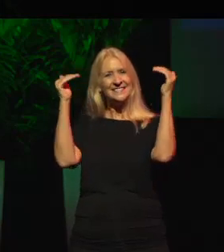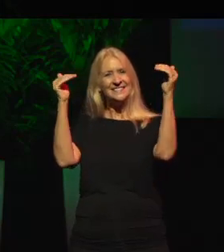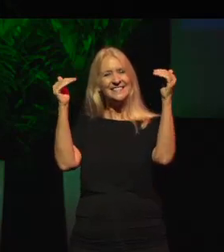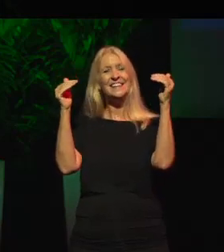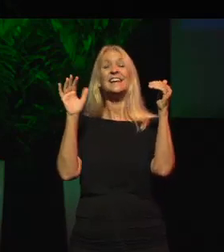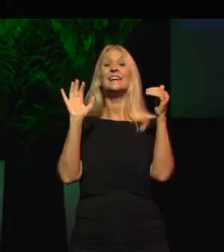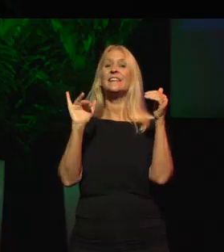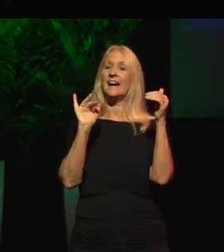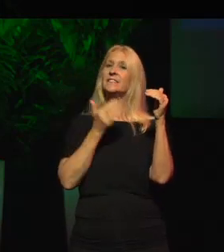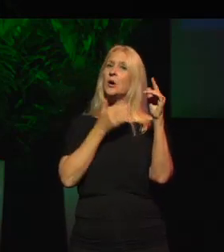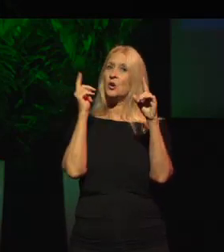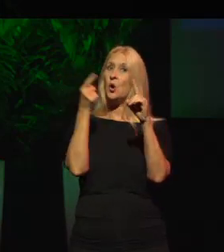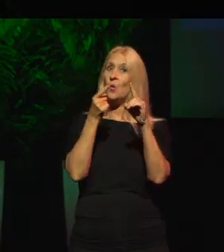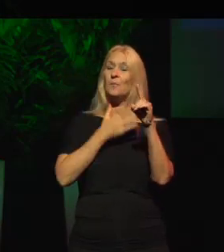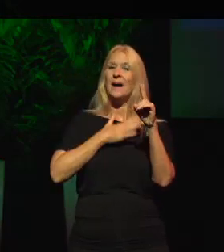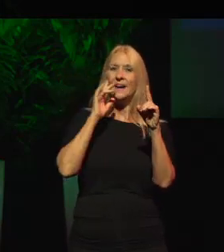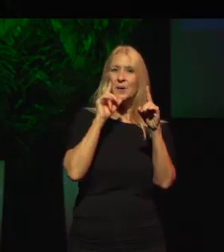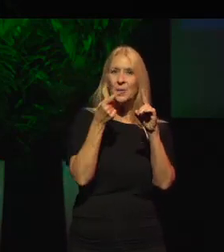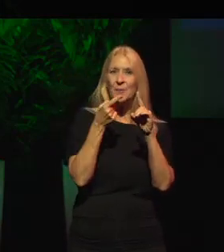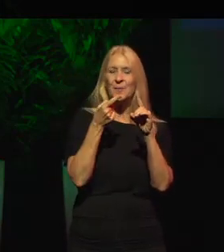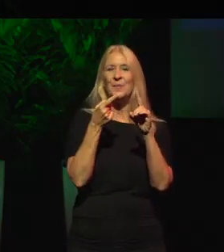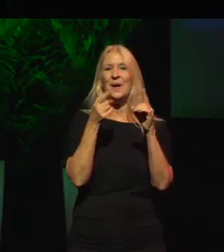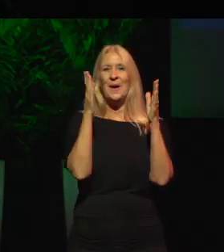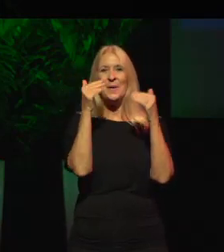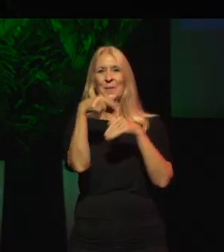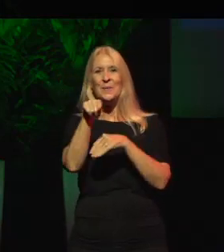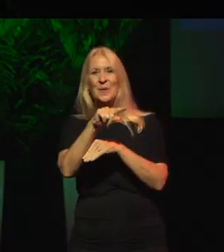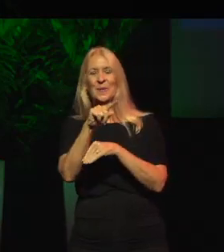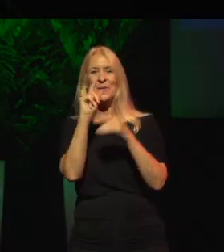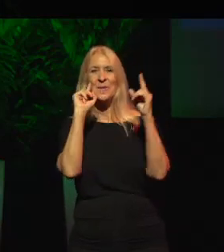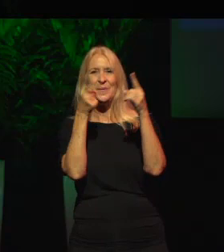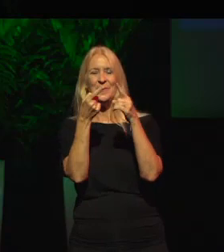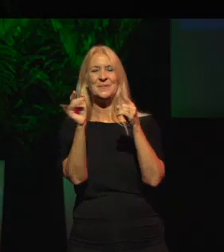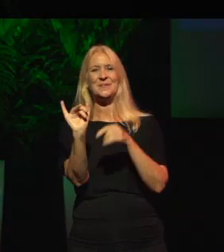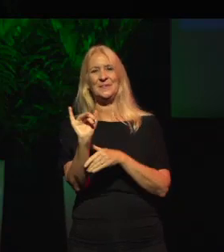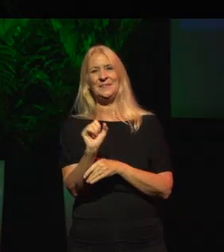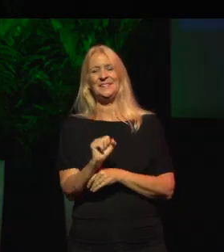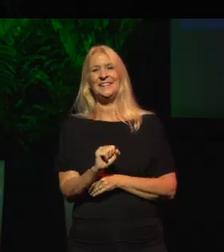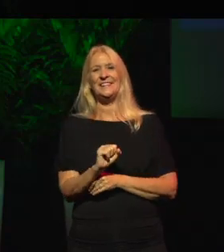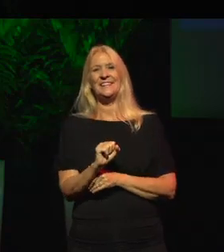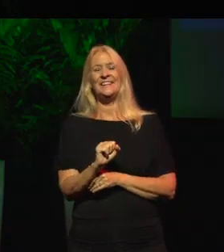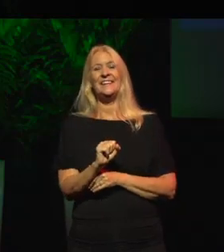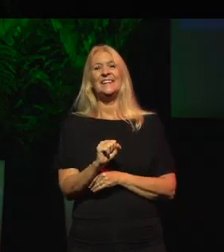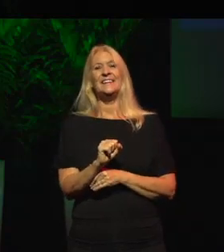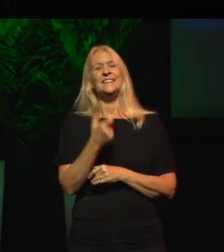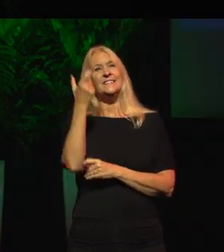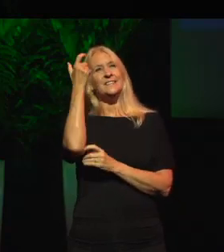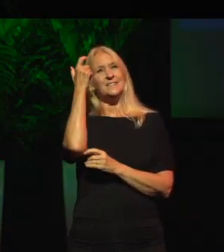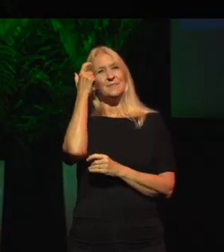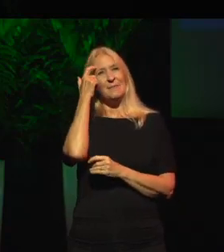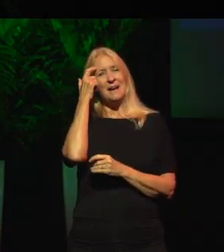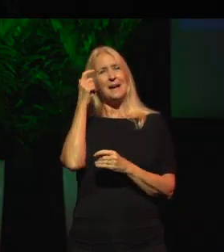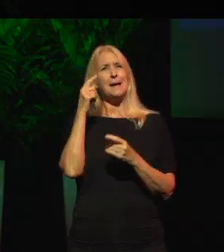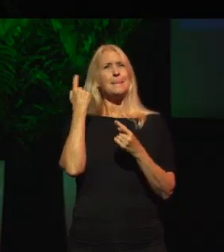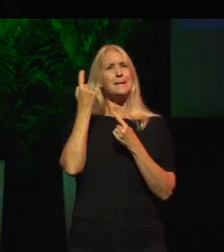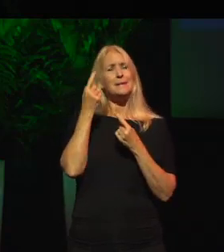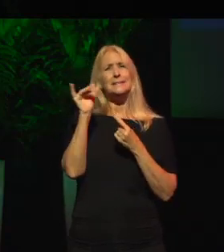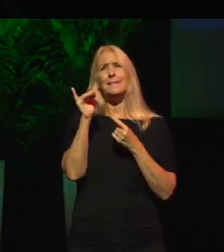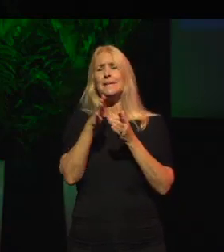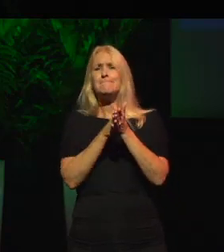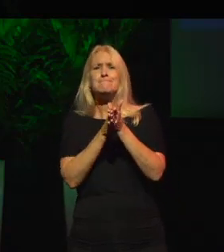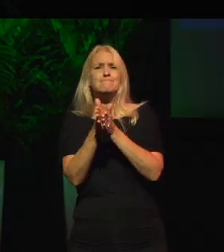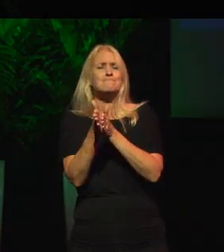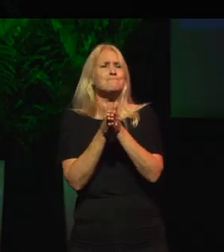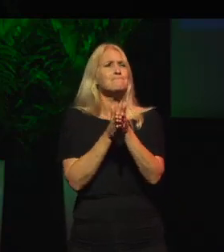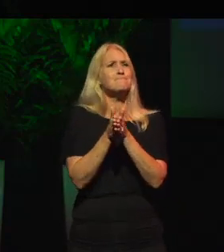goal. That's my goal, and I hope that's your goal as well. And so in my mind, it's also about having a passion for